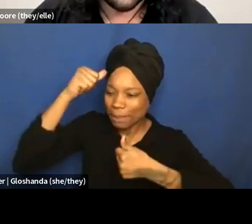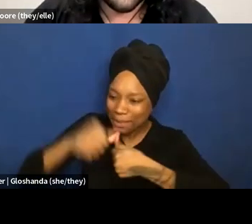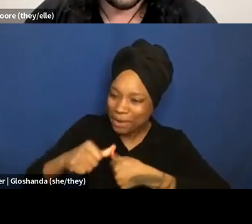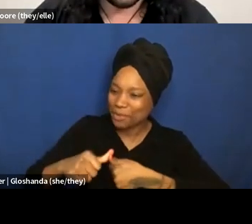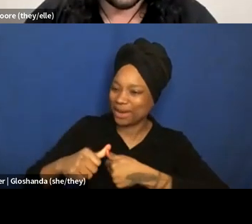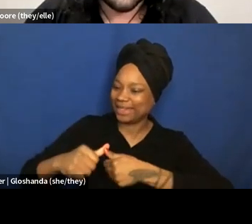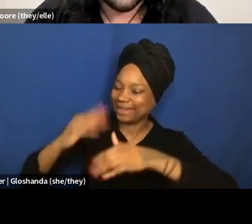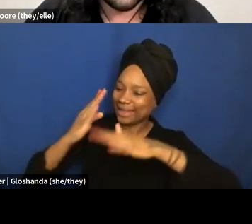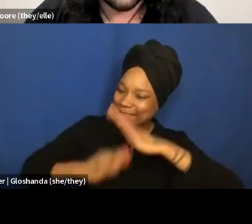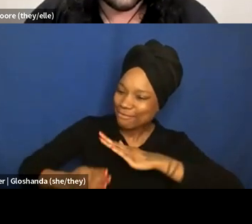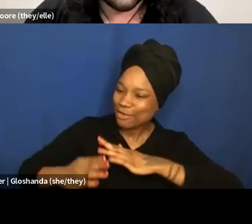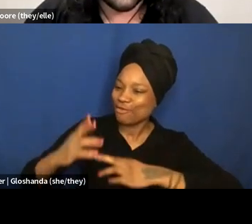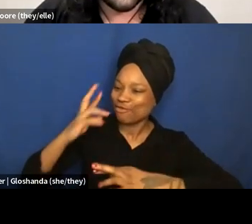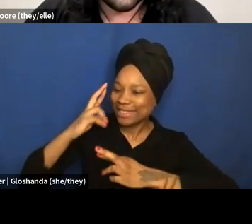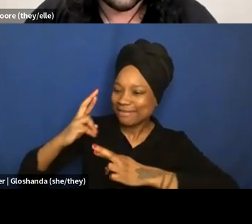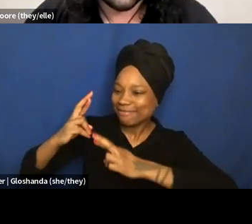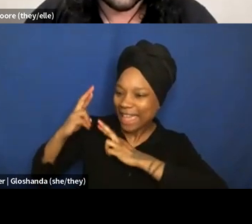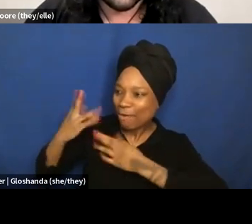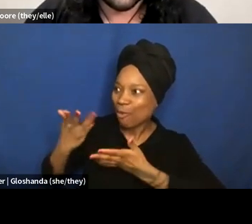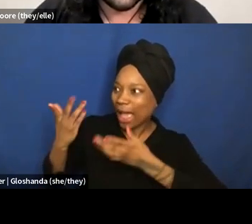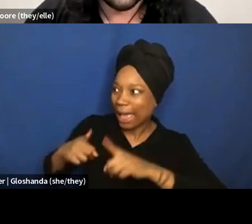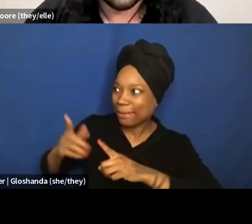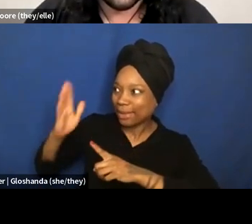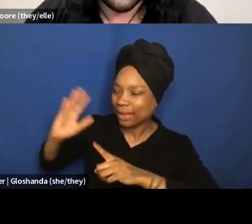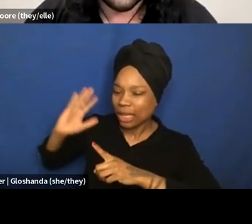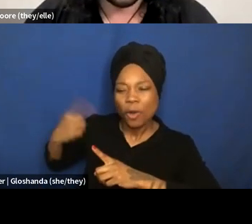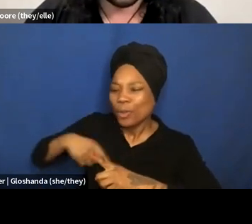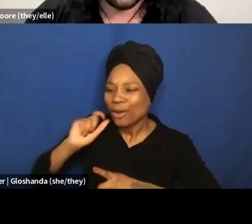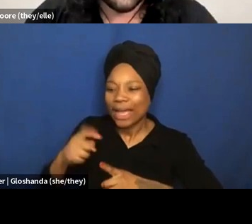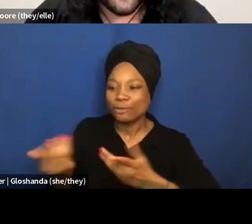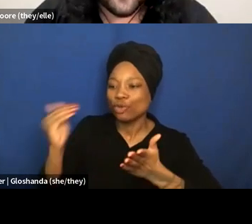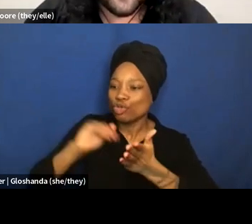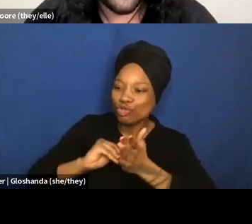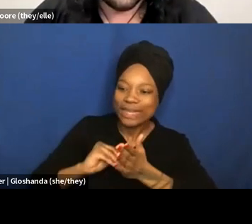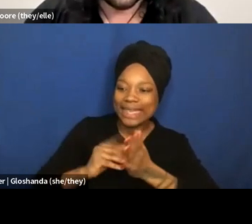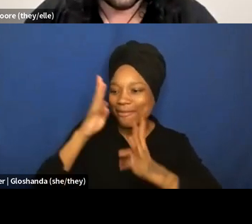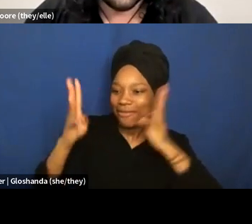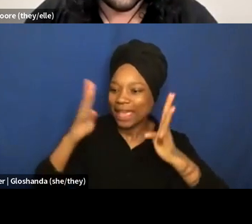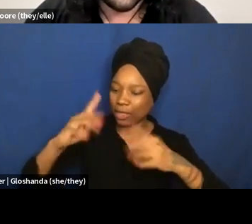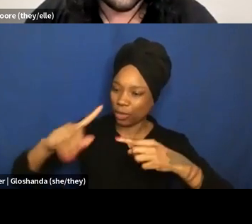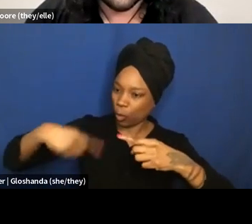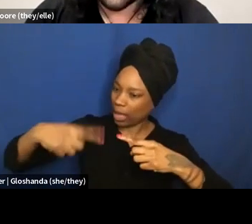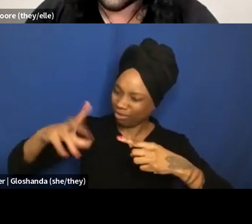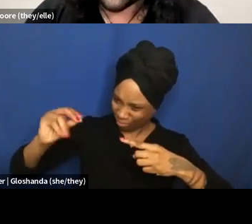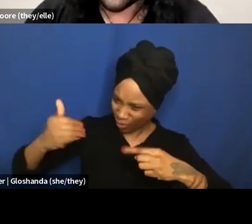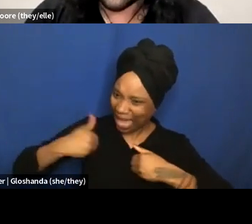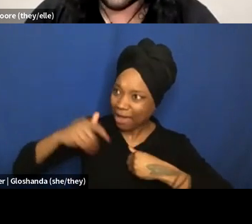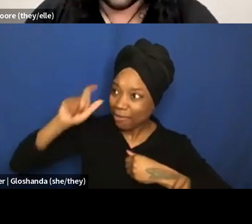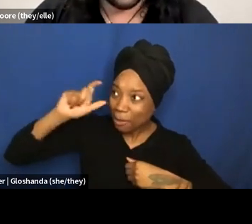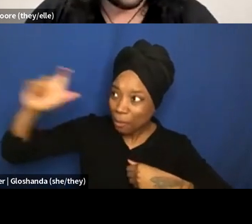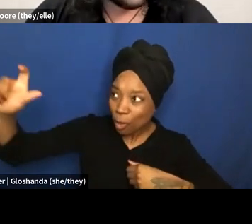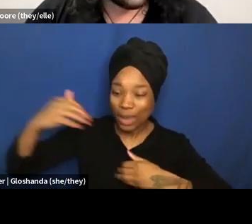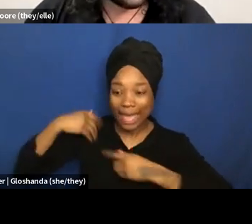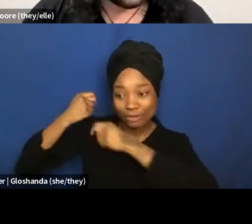don't have to reinvent the wheel. We can reconnect with the moon. We can reconnect with our traditions and be wisdom keepers